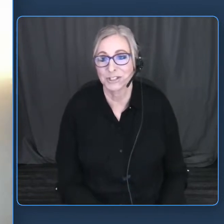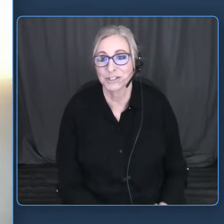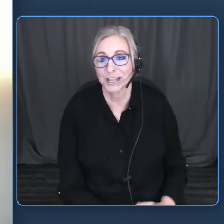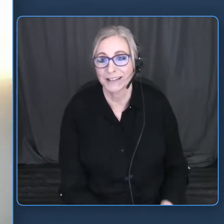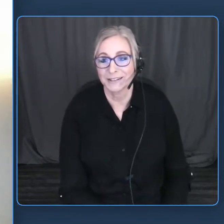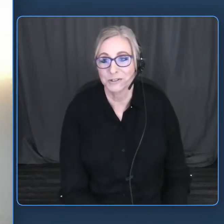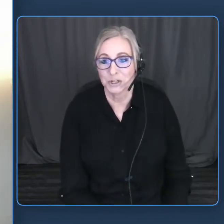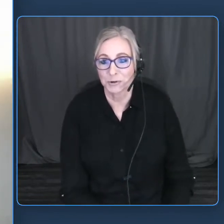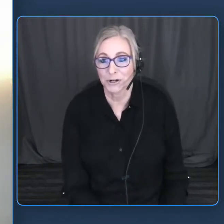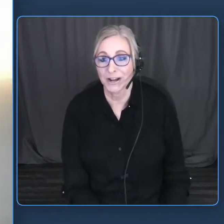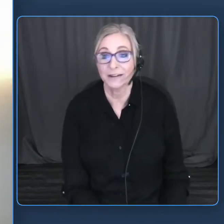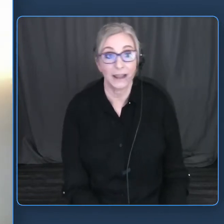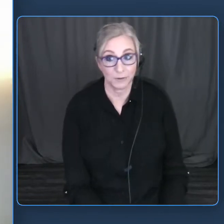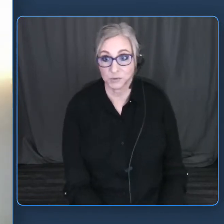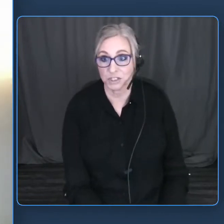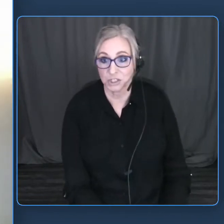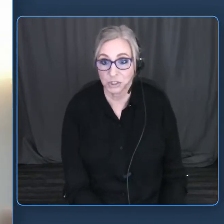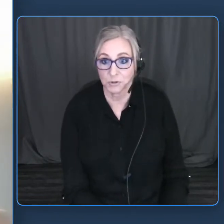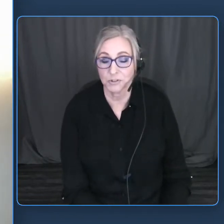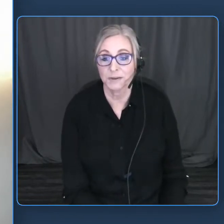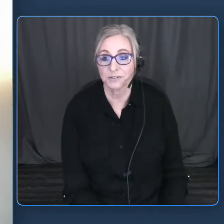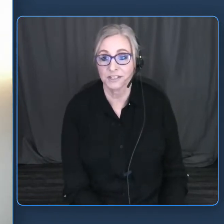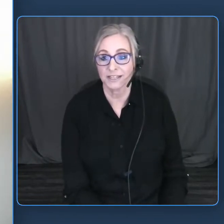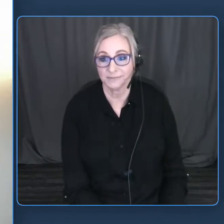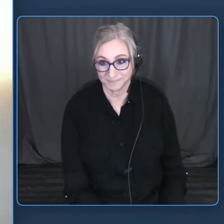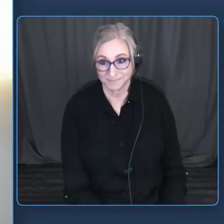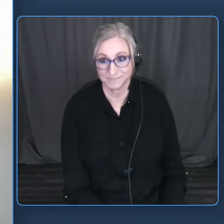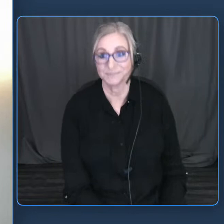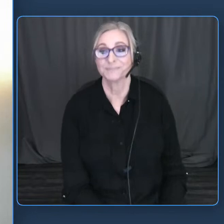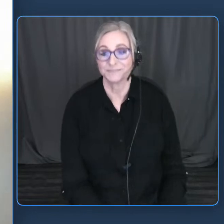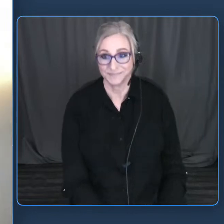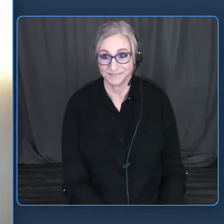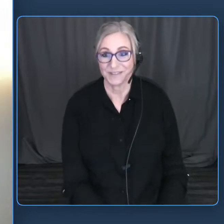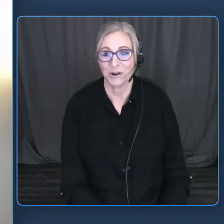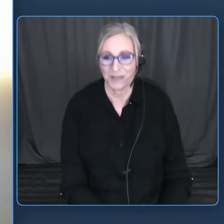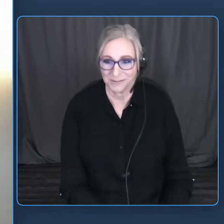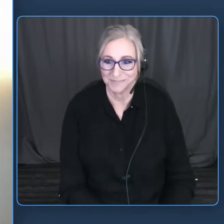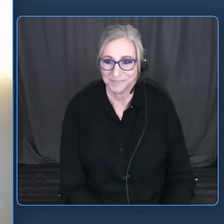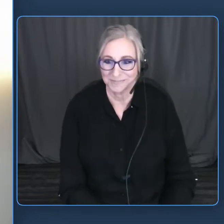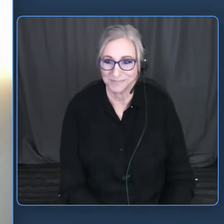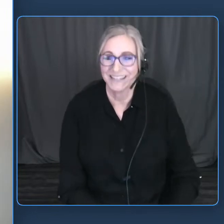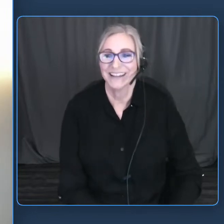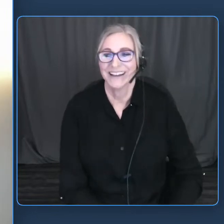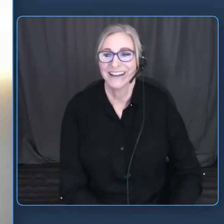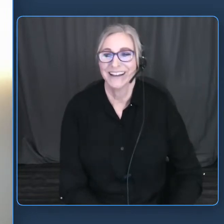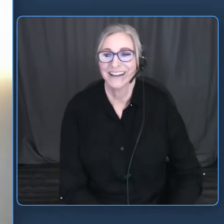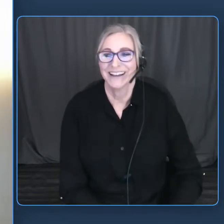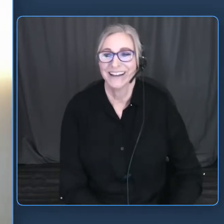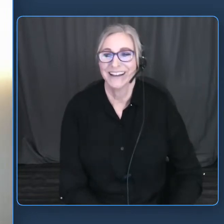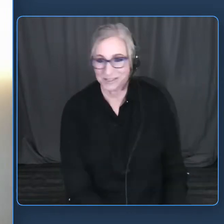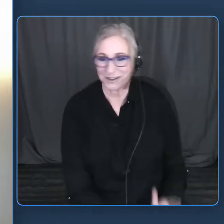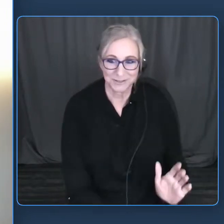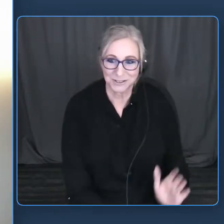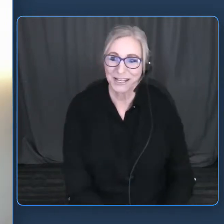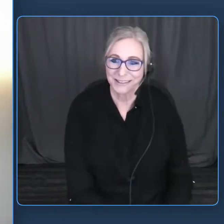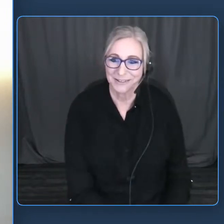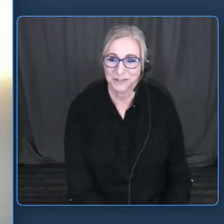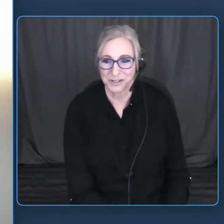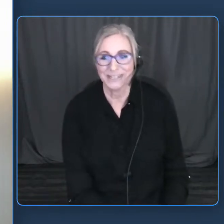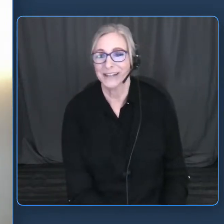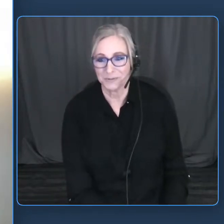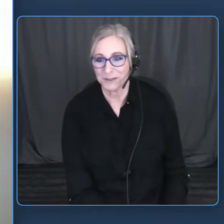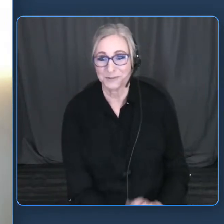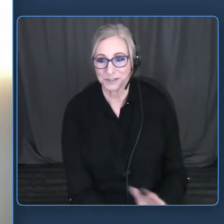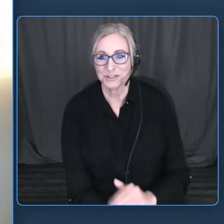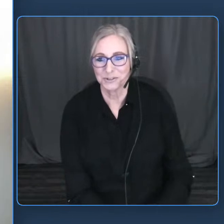Sorry, I was just looking at the interpreter and now we've switched interpreters, Michael's saying. Okay. Hi, yes. Okay, I was sorry. I was looking at the other